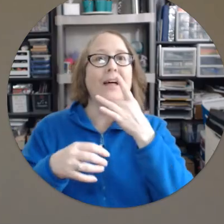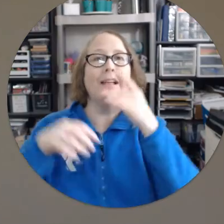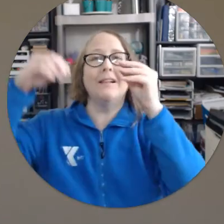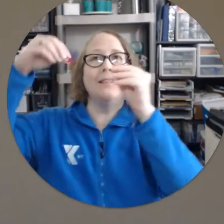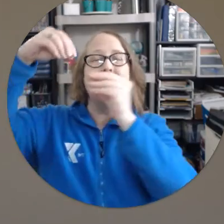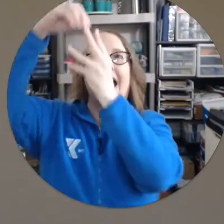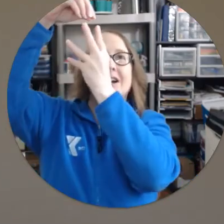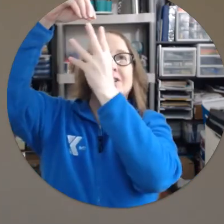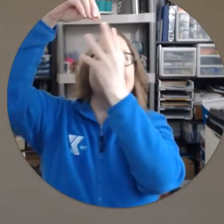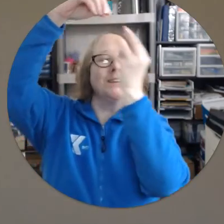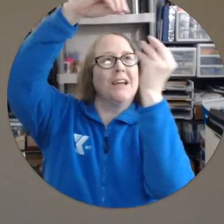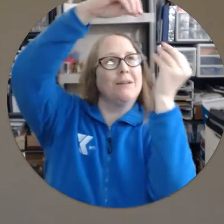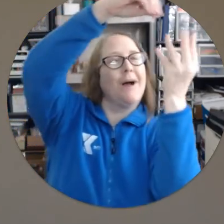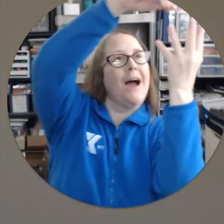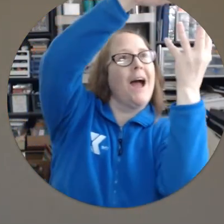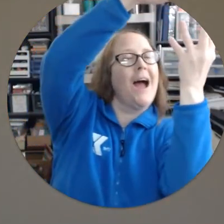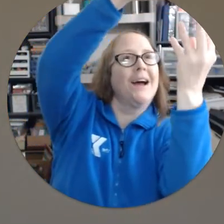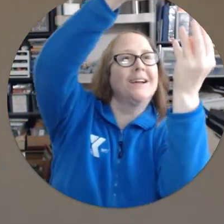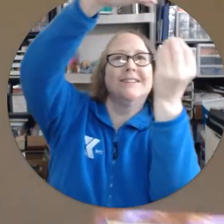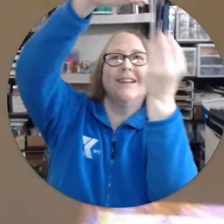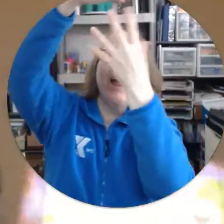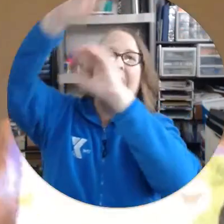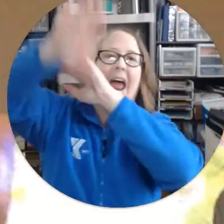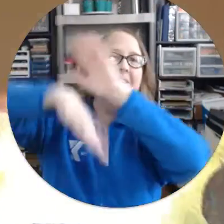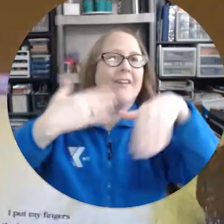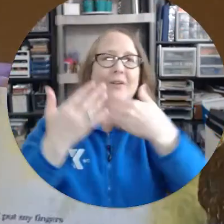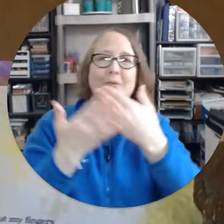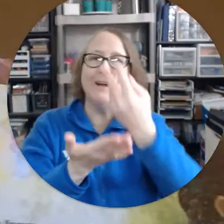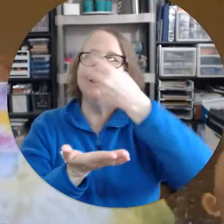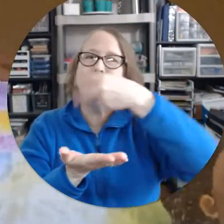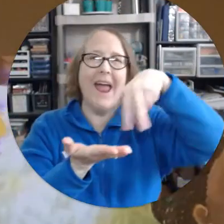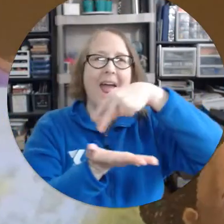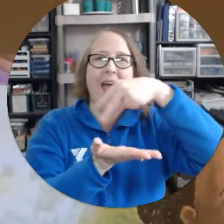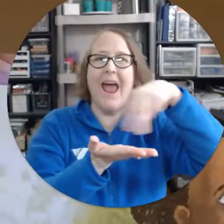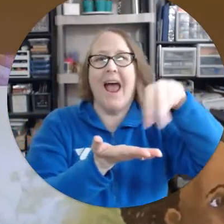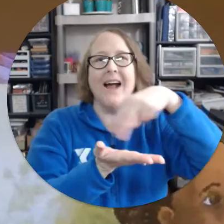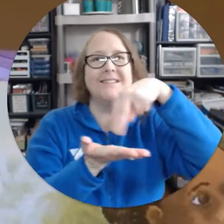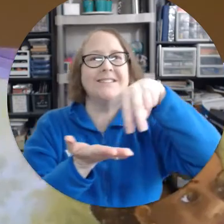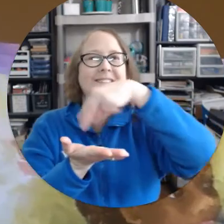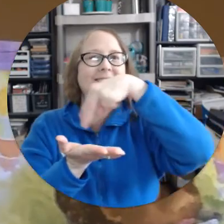on. Everyone danced.